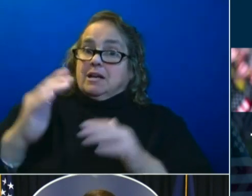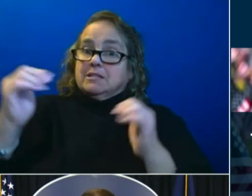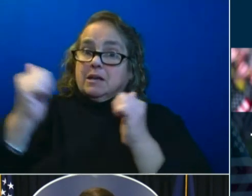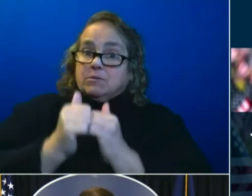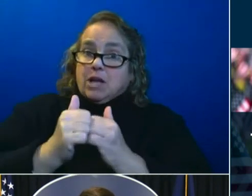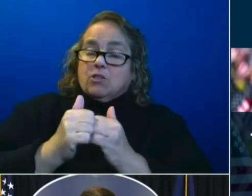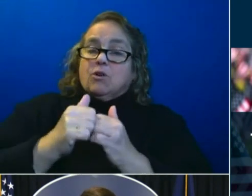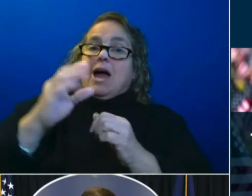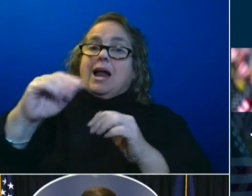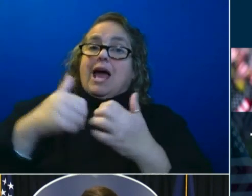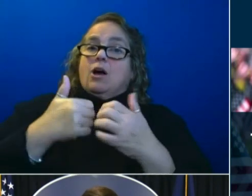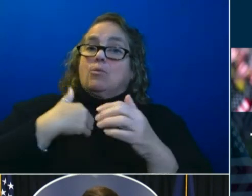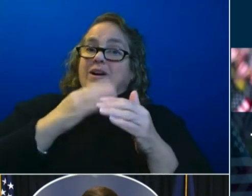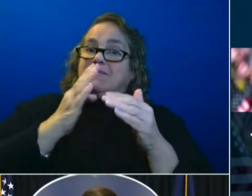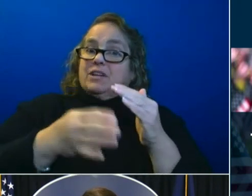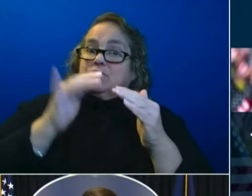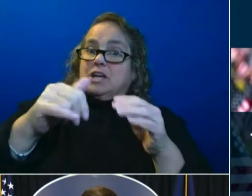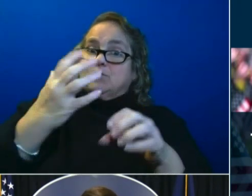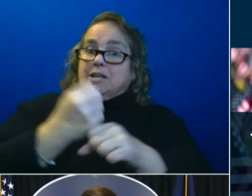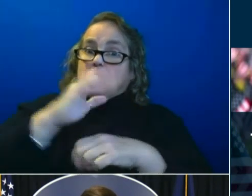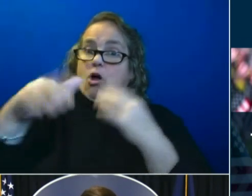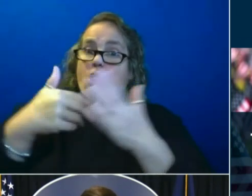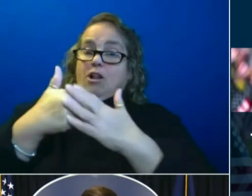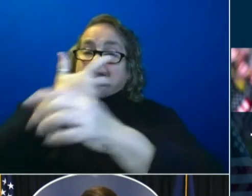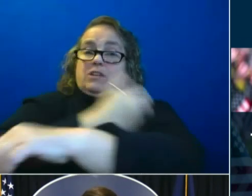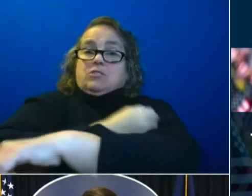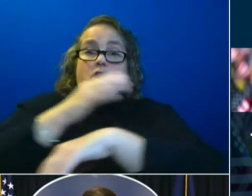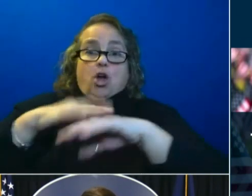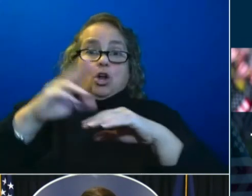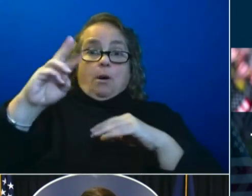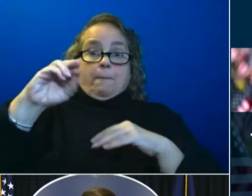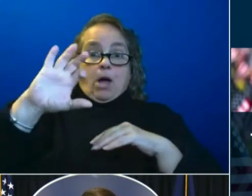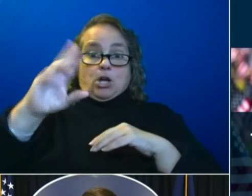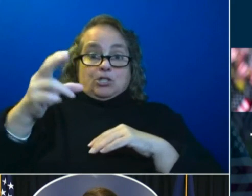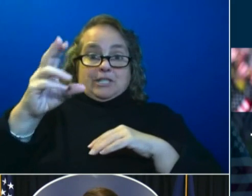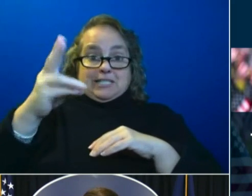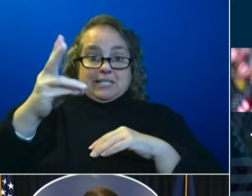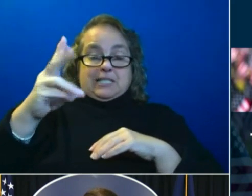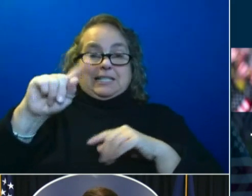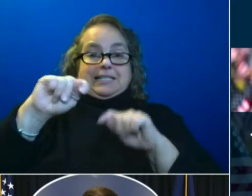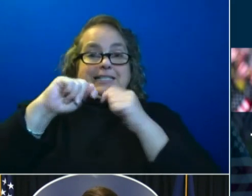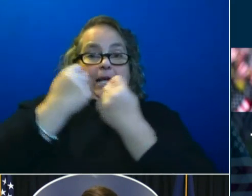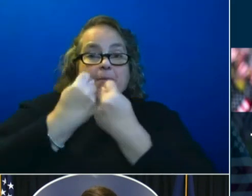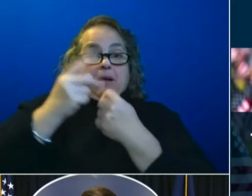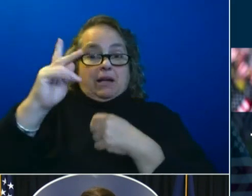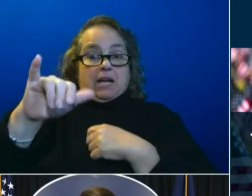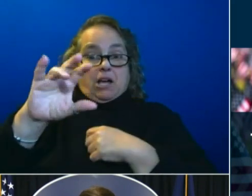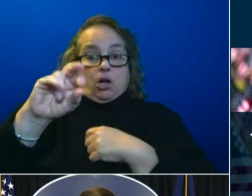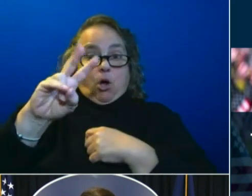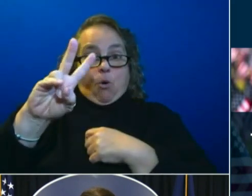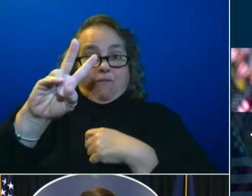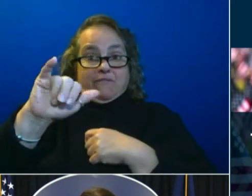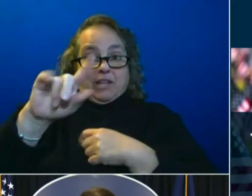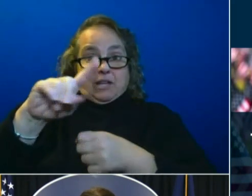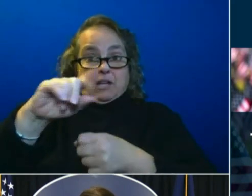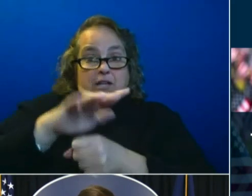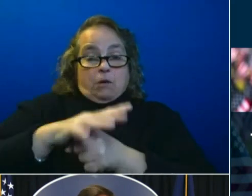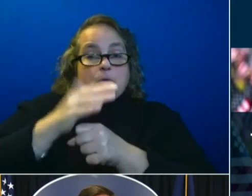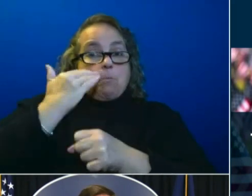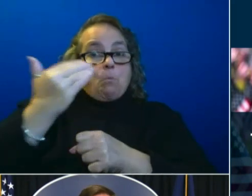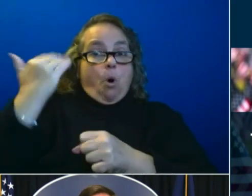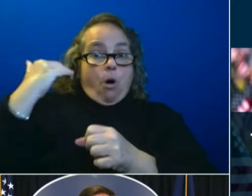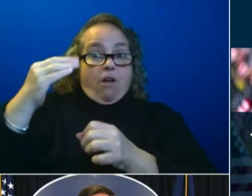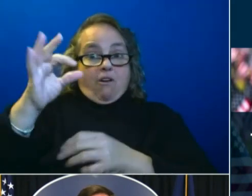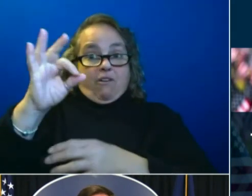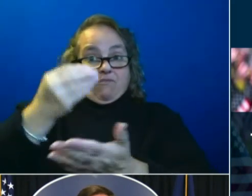So on March 6th, I announced the creation of the Team Kentucky COVID-19 Memorial Fund, which will help develop a permanent memorial to the